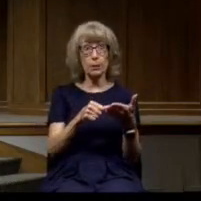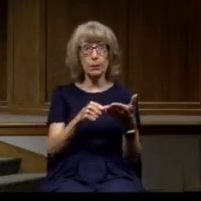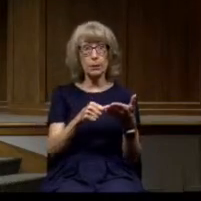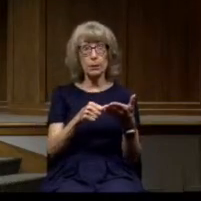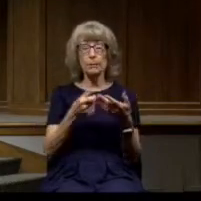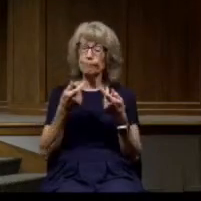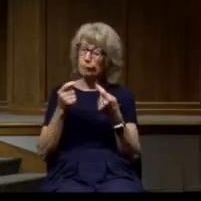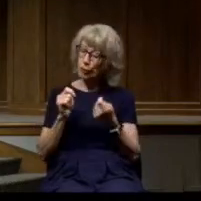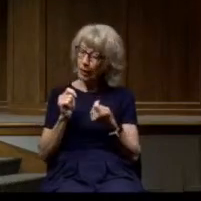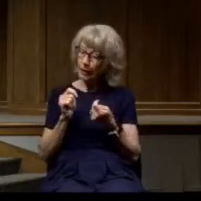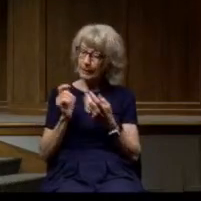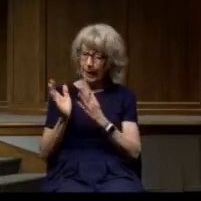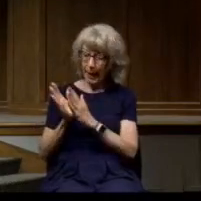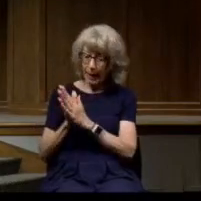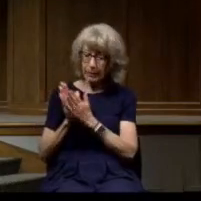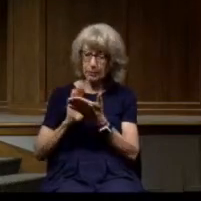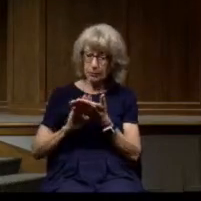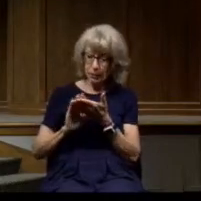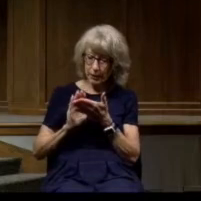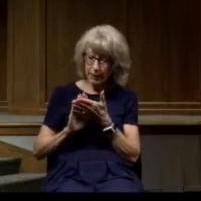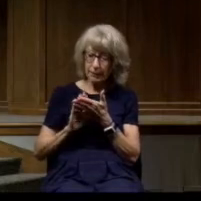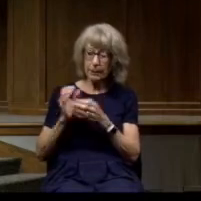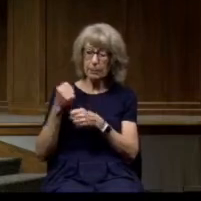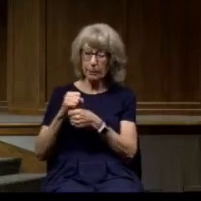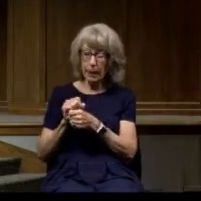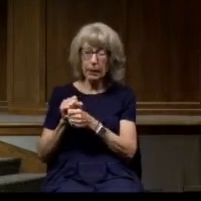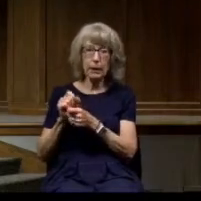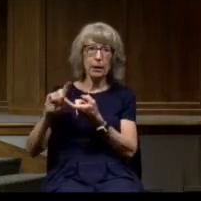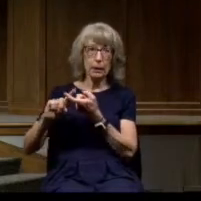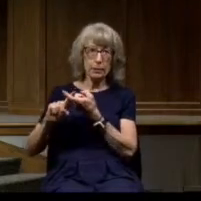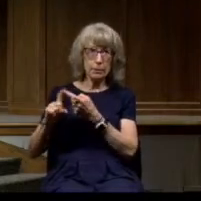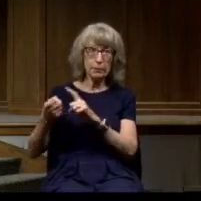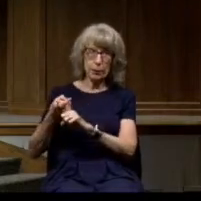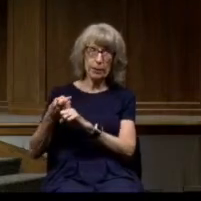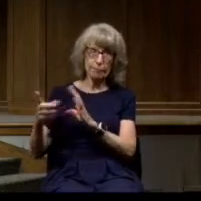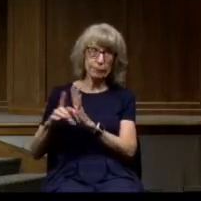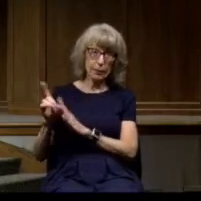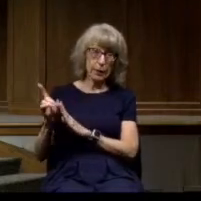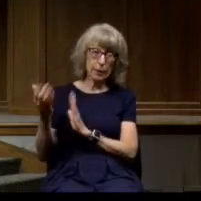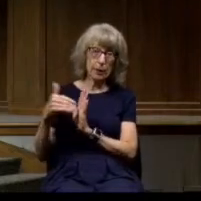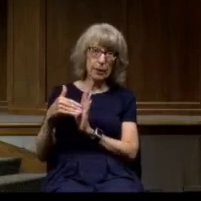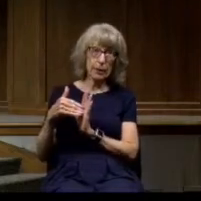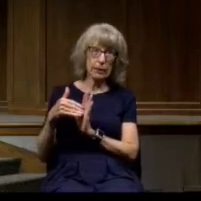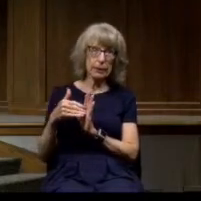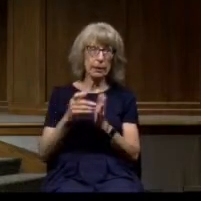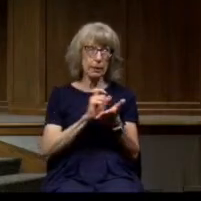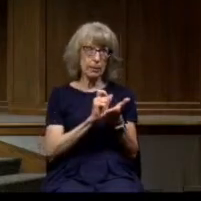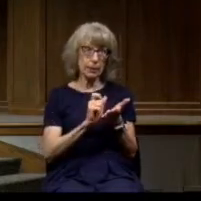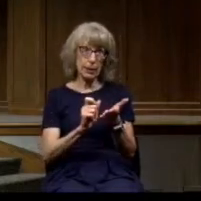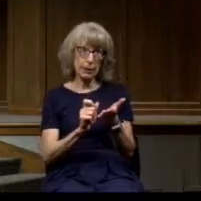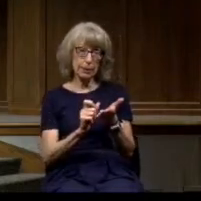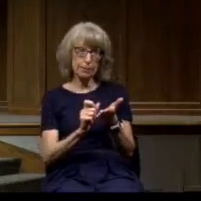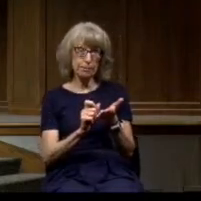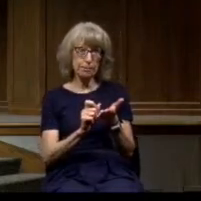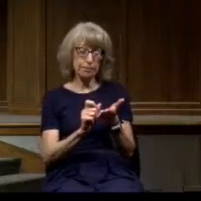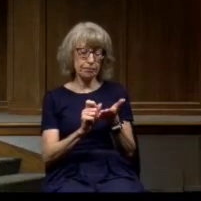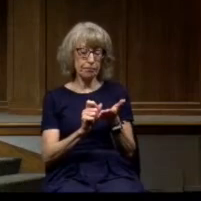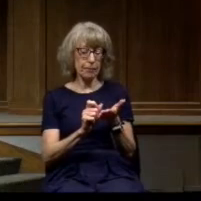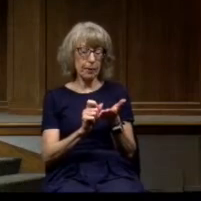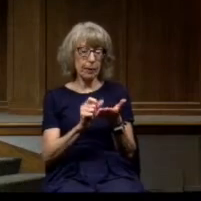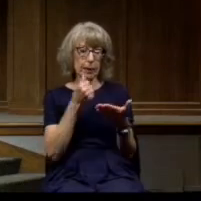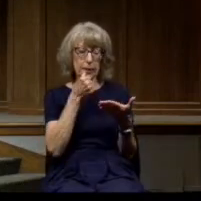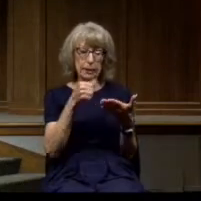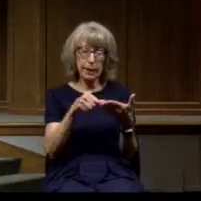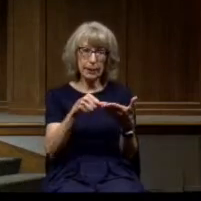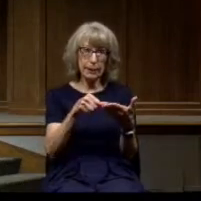happened, trying to put this relationship back together. He apologizes in the letter, but then get this strange little piece of American history,